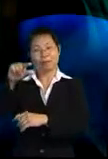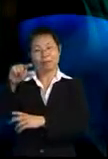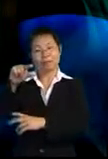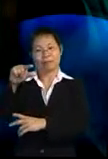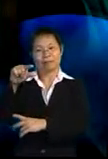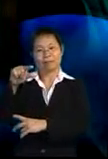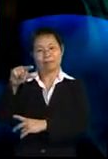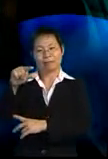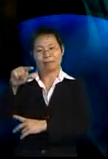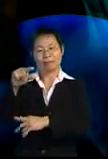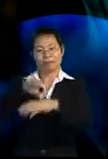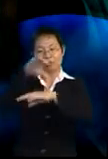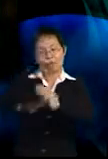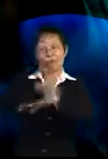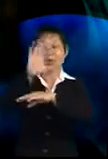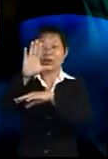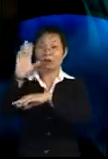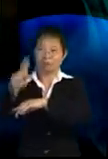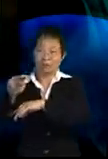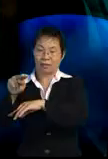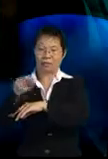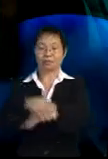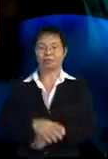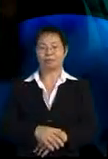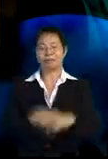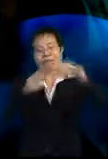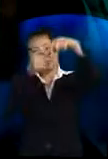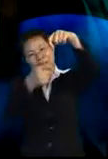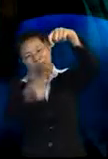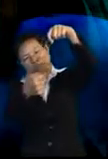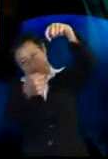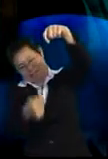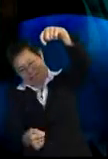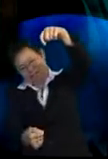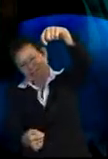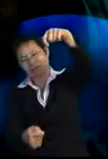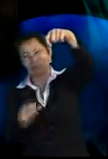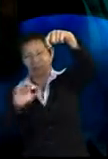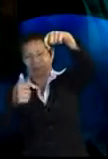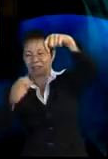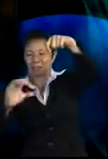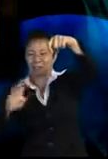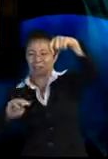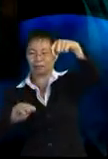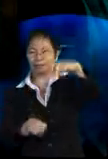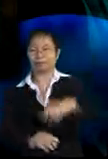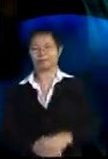grams, the force is 5 Newton. Extension of spring is 10